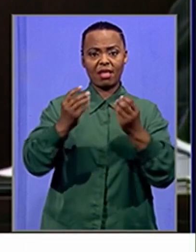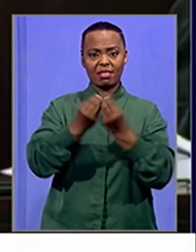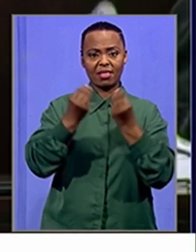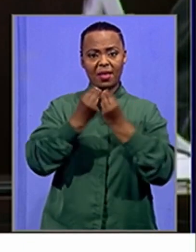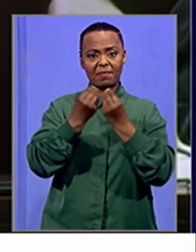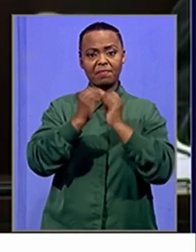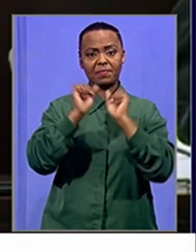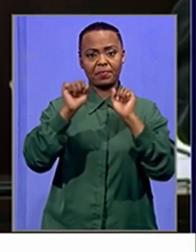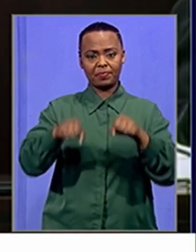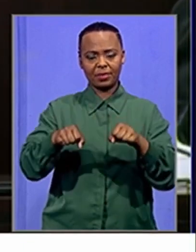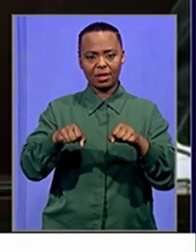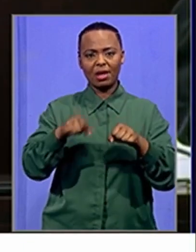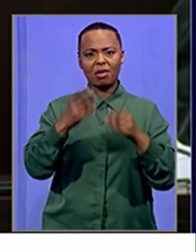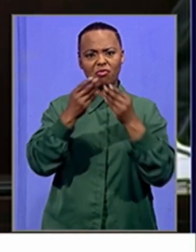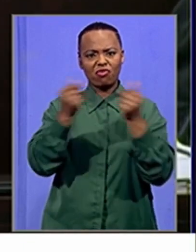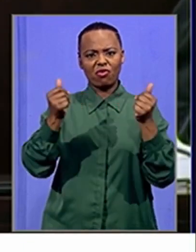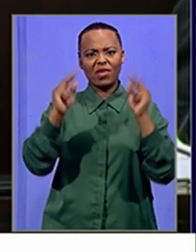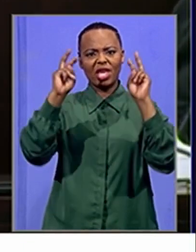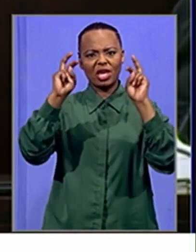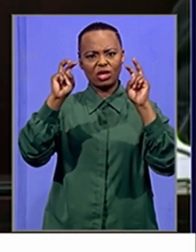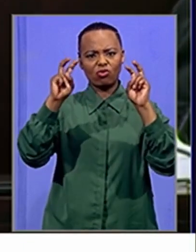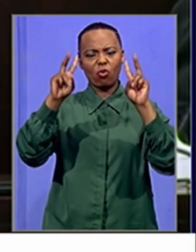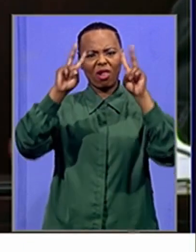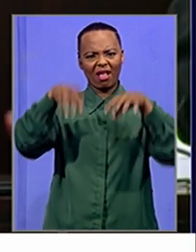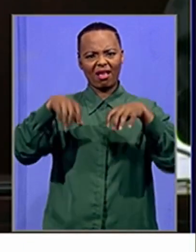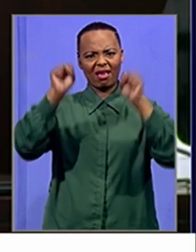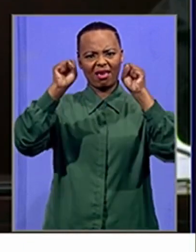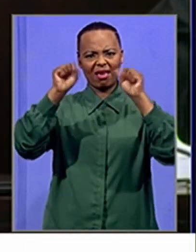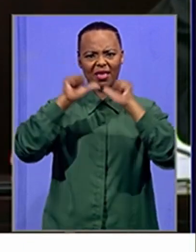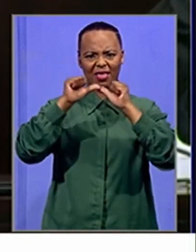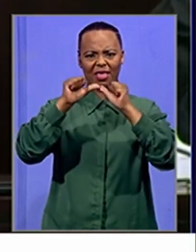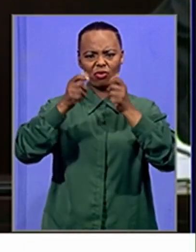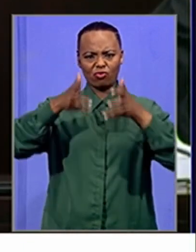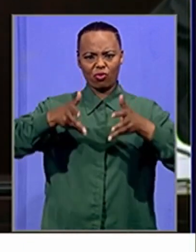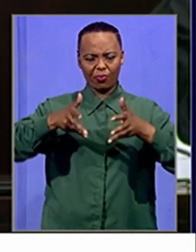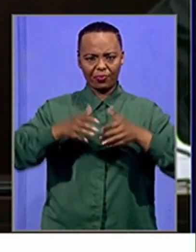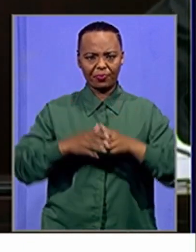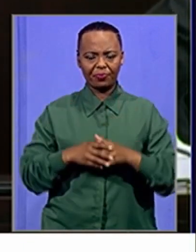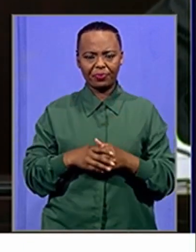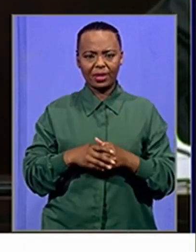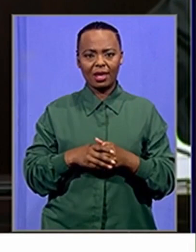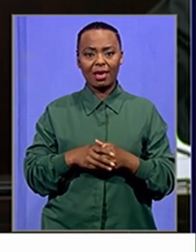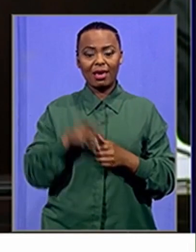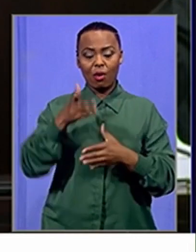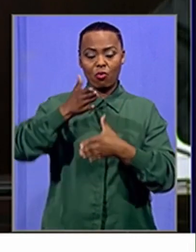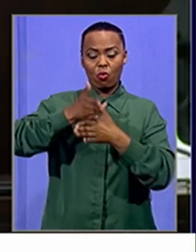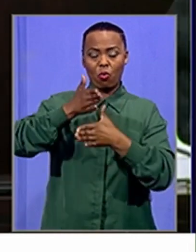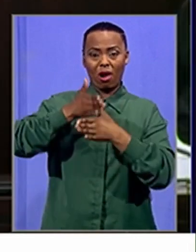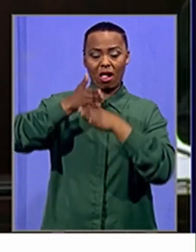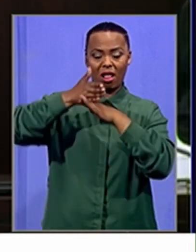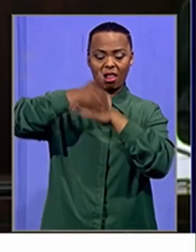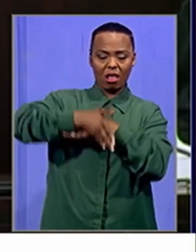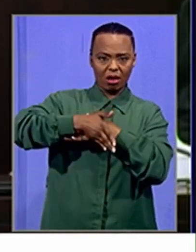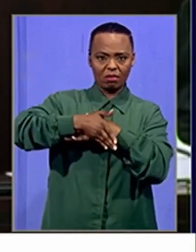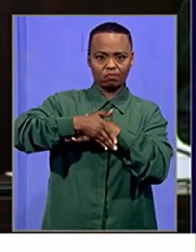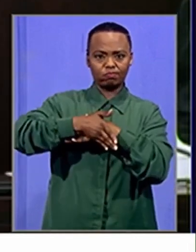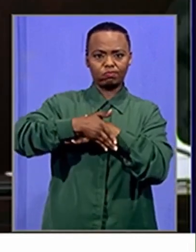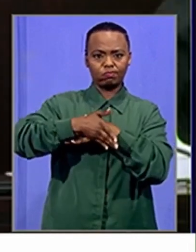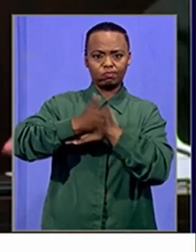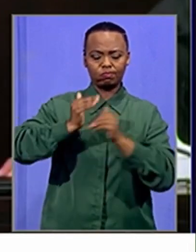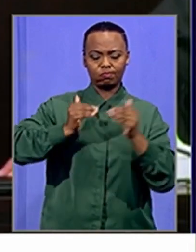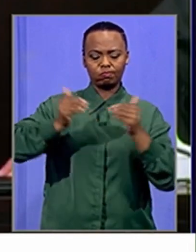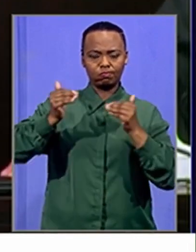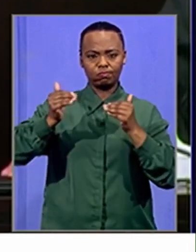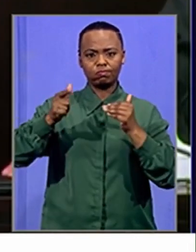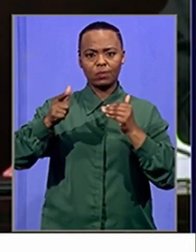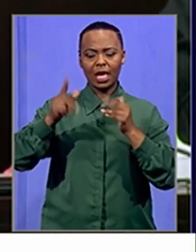to address the load shedding that we are going through right now. This work, which is being managed by